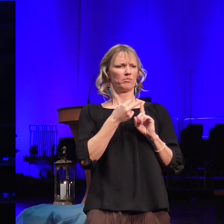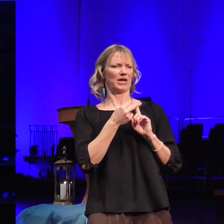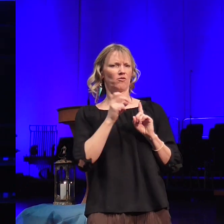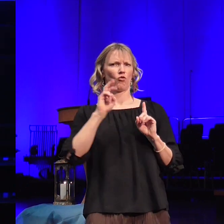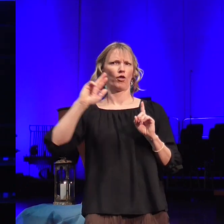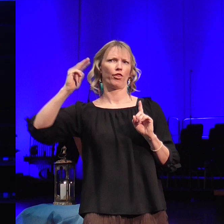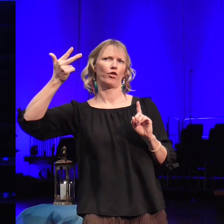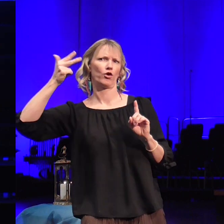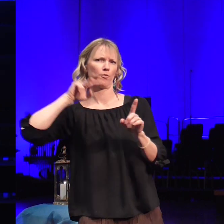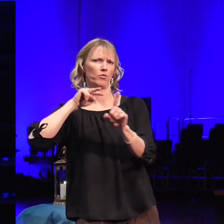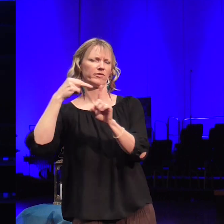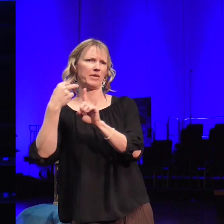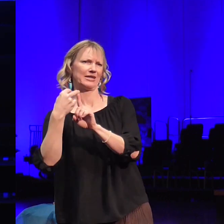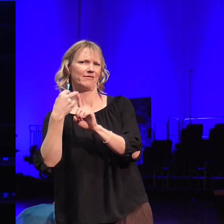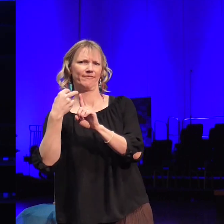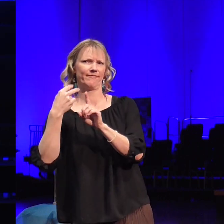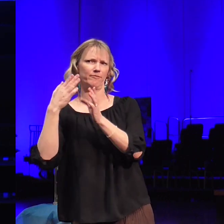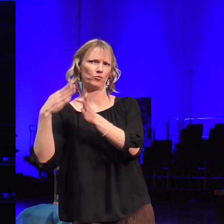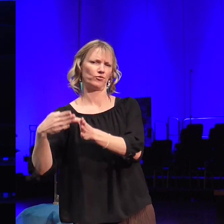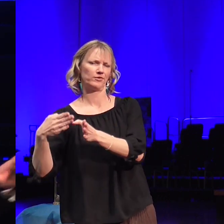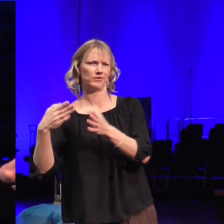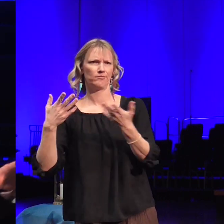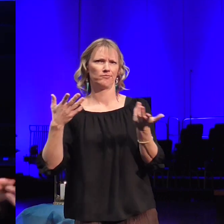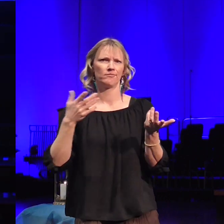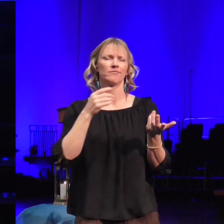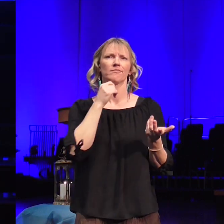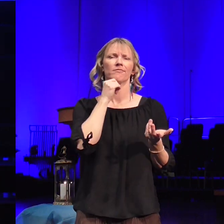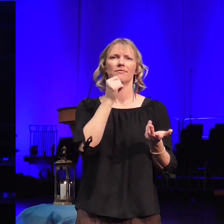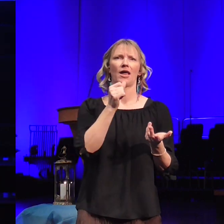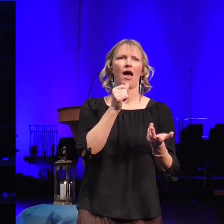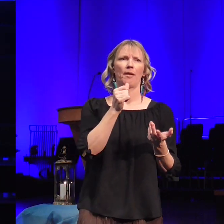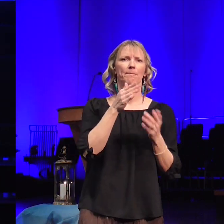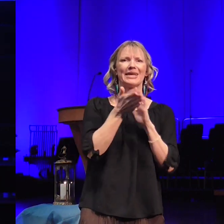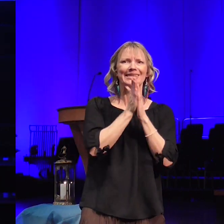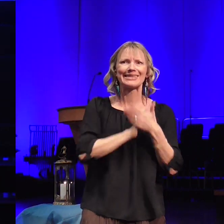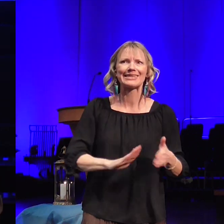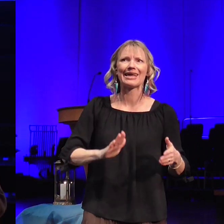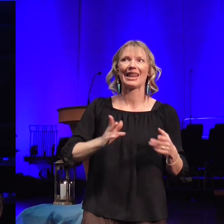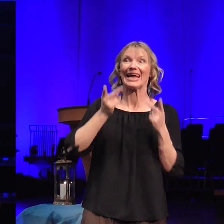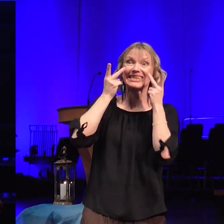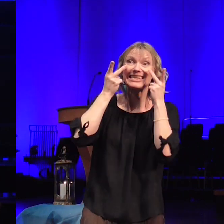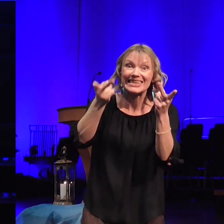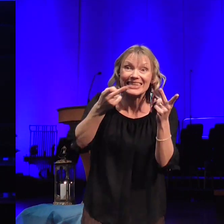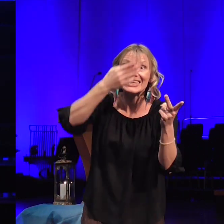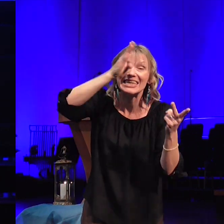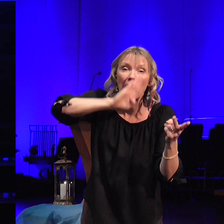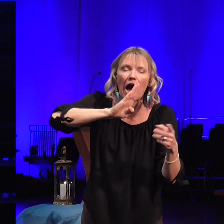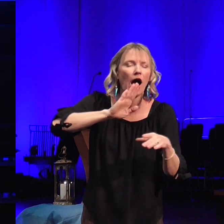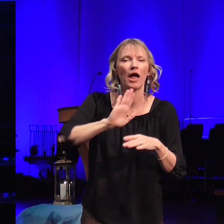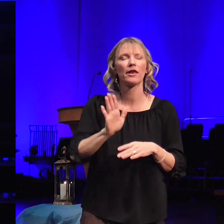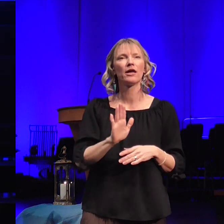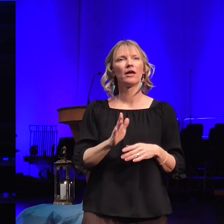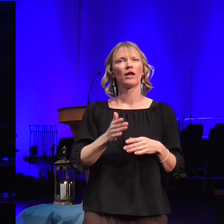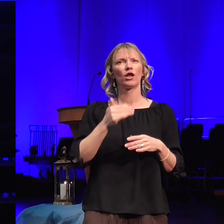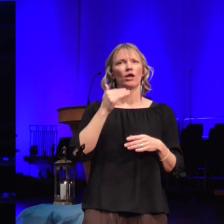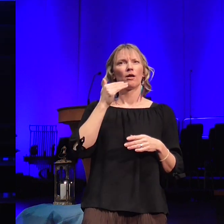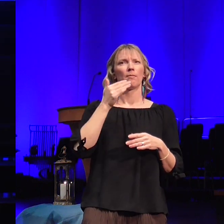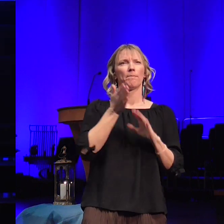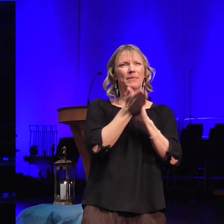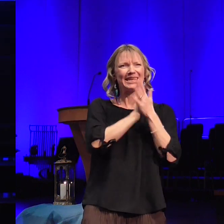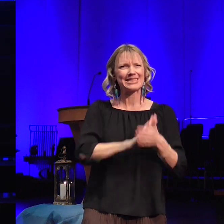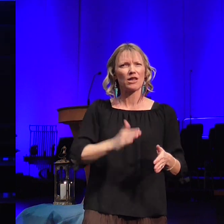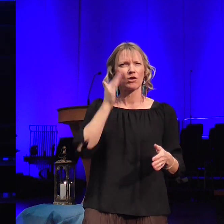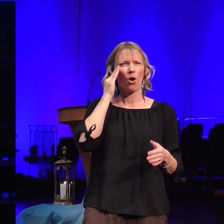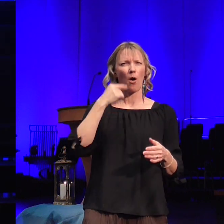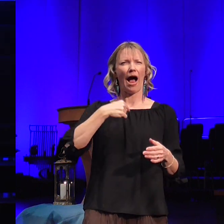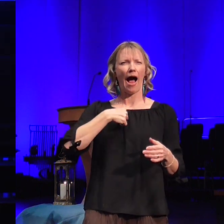third person. It's not be still and see God in all things. It's be still and know that I am. There's something